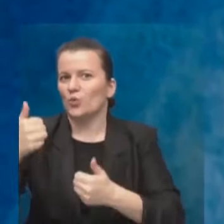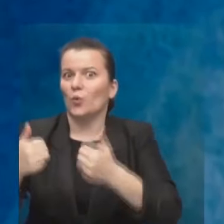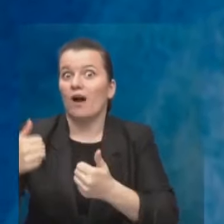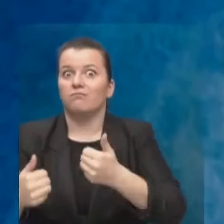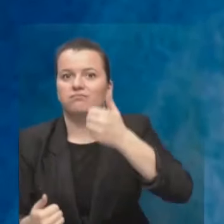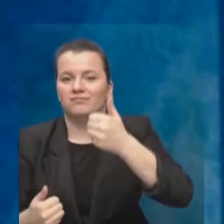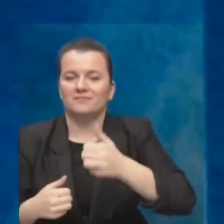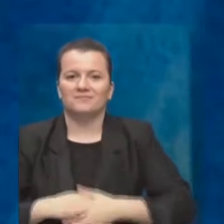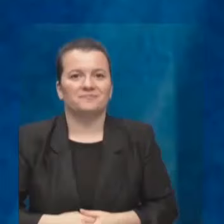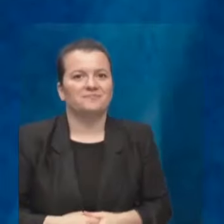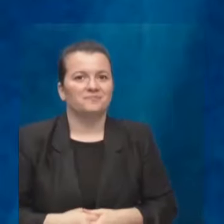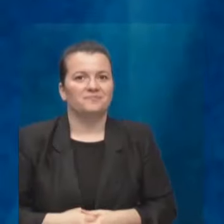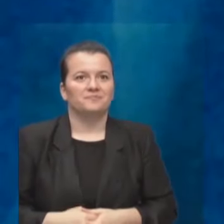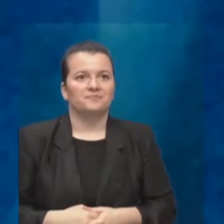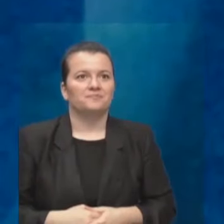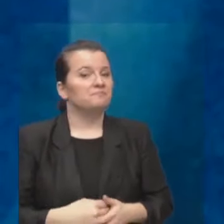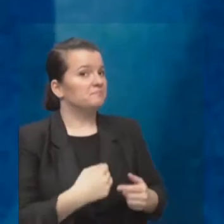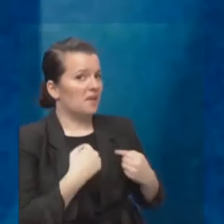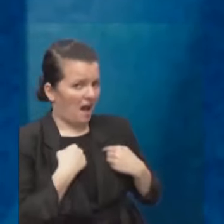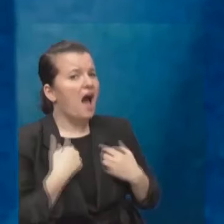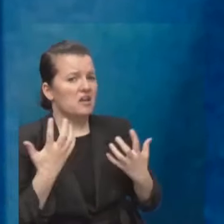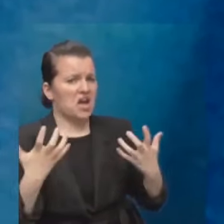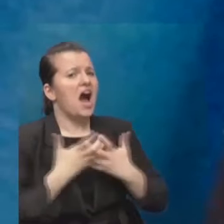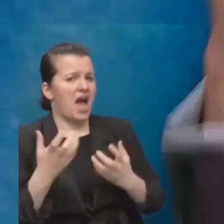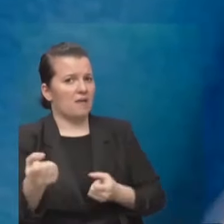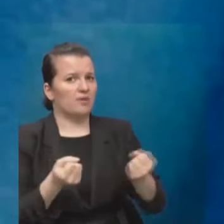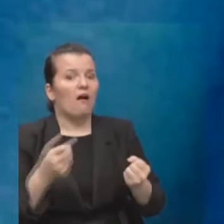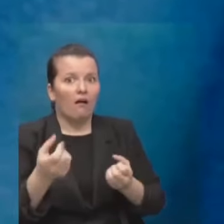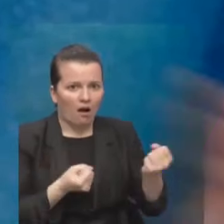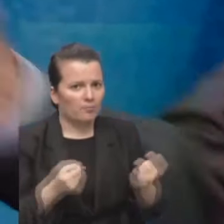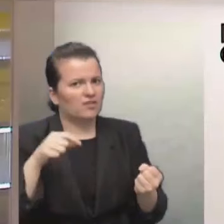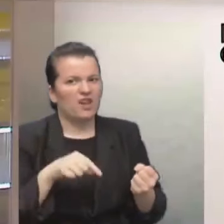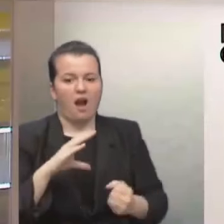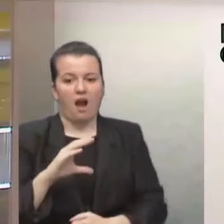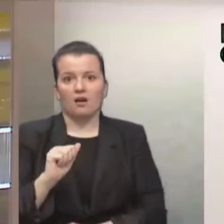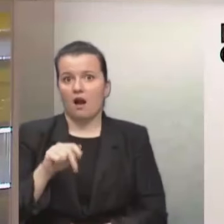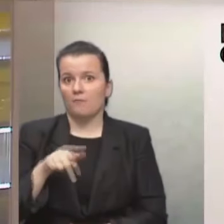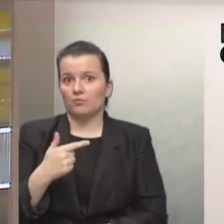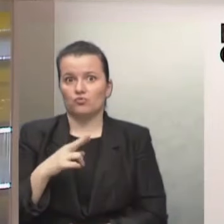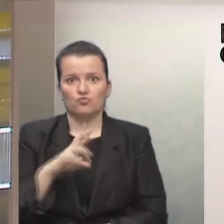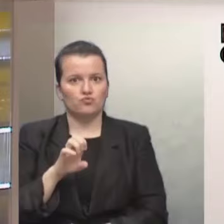hybrid capture, I can tell you this is really comfortable to drive, especially on the road. I mean, this is